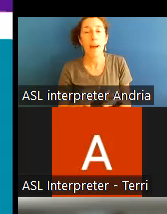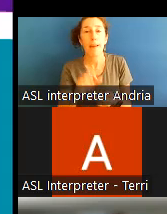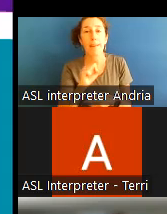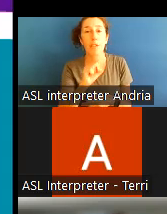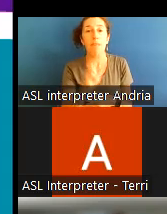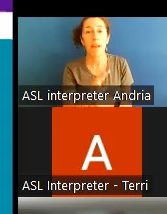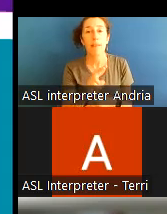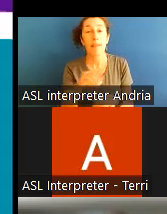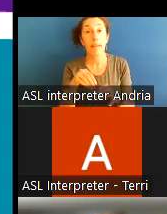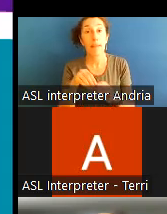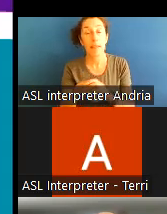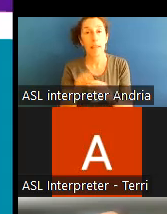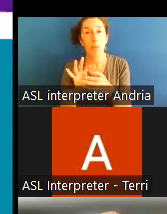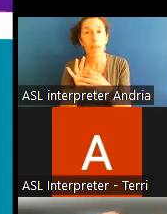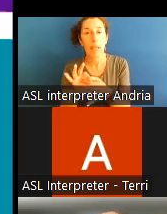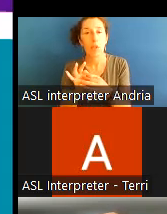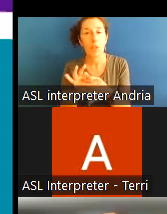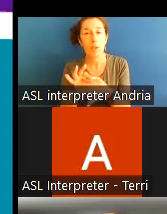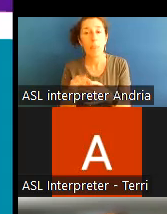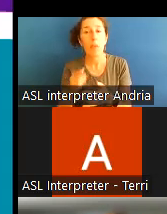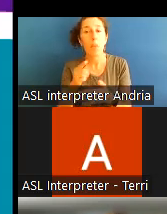You can unmute or put it in the chat.